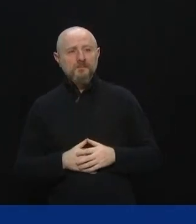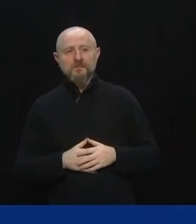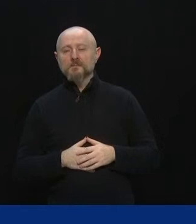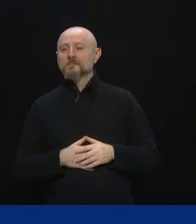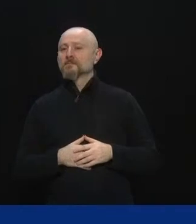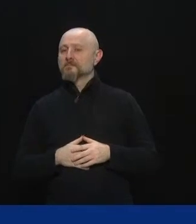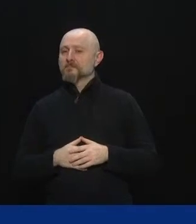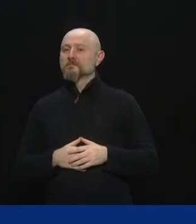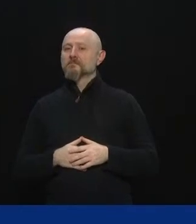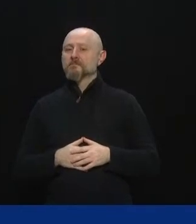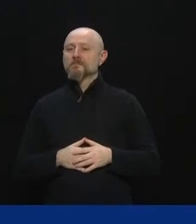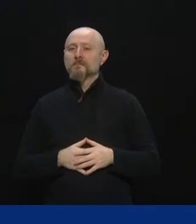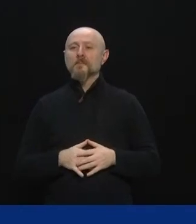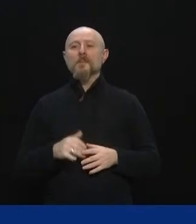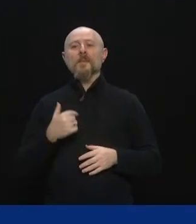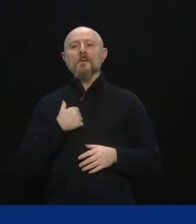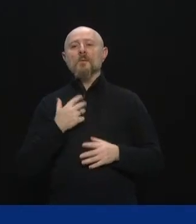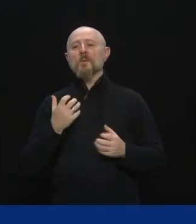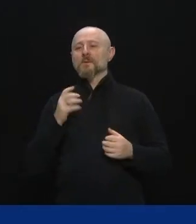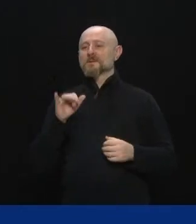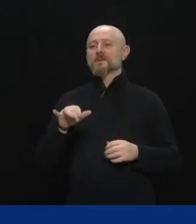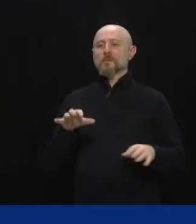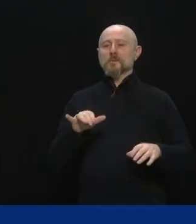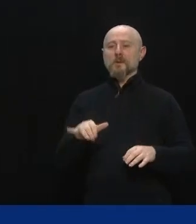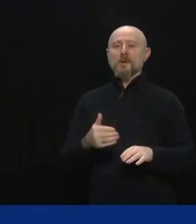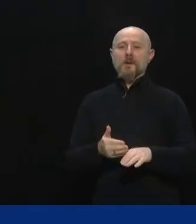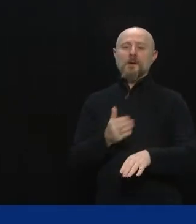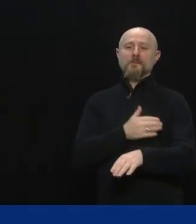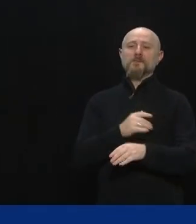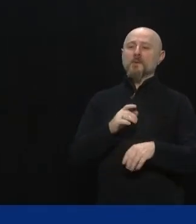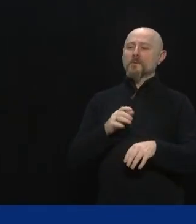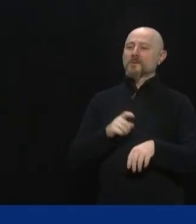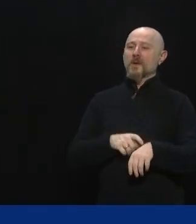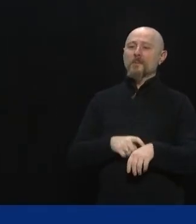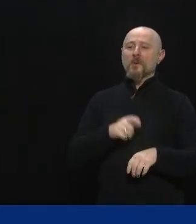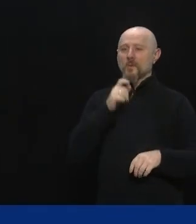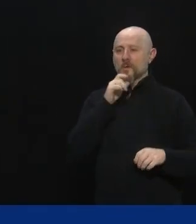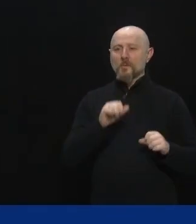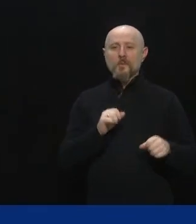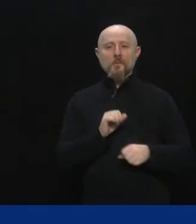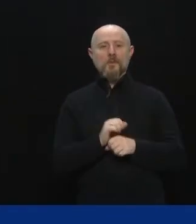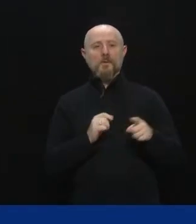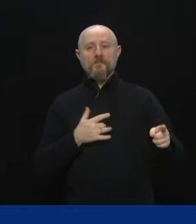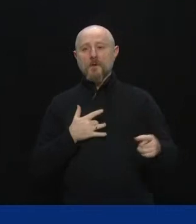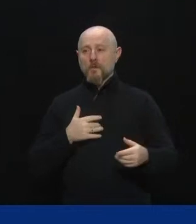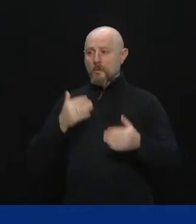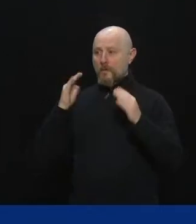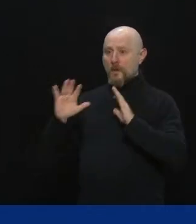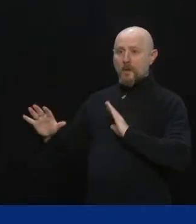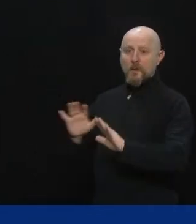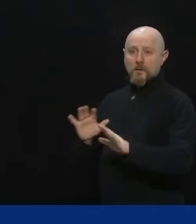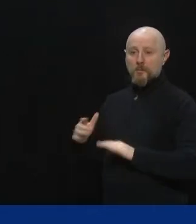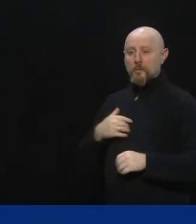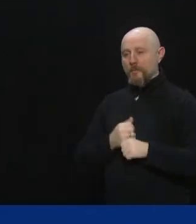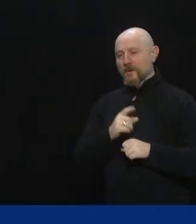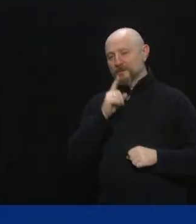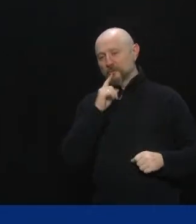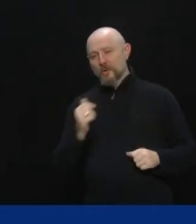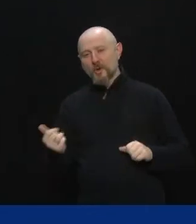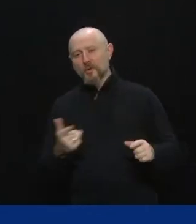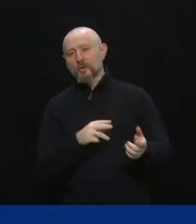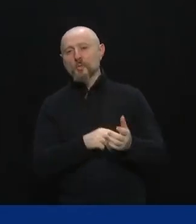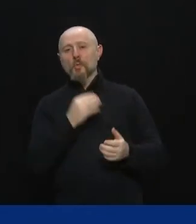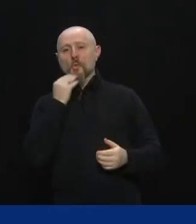to overtax the workers in the nursing home, but we'll make sure that every nursing home has the supply they need to make